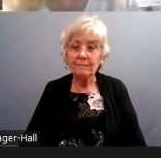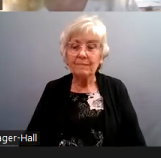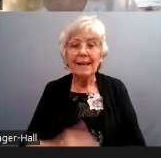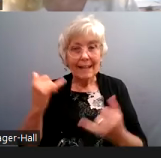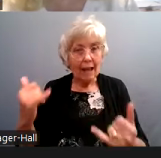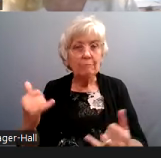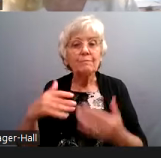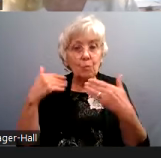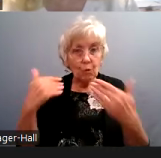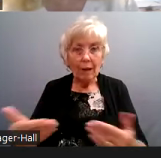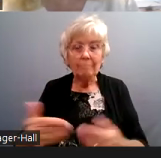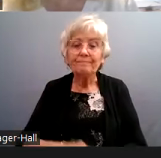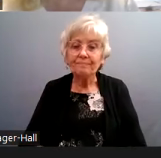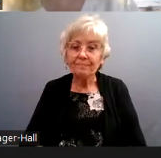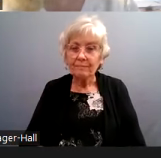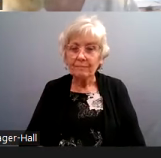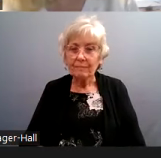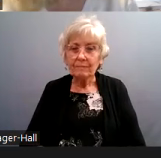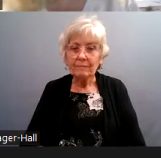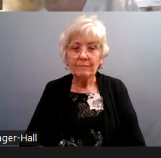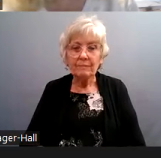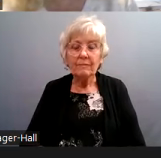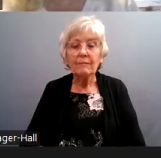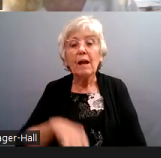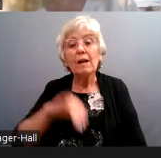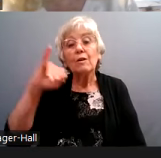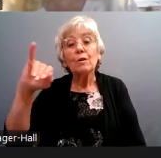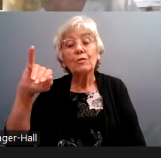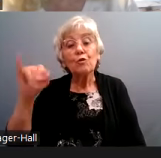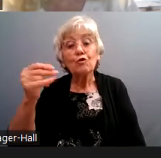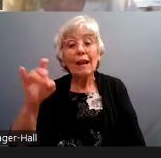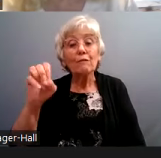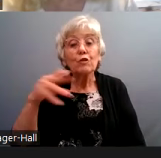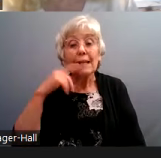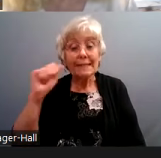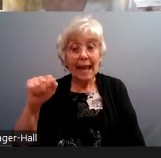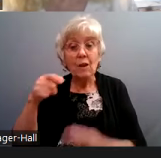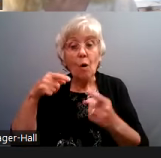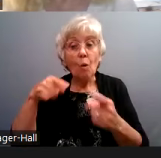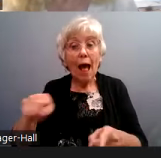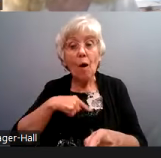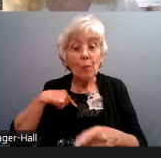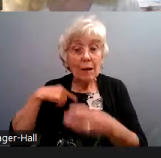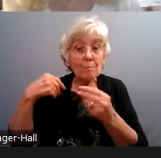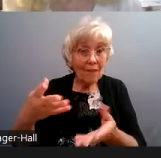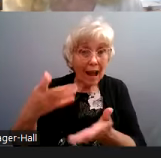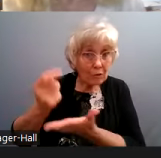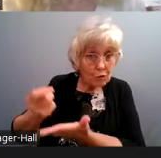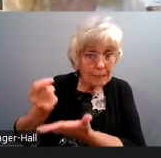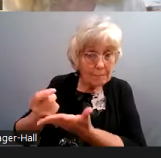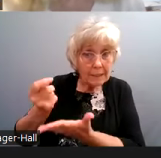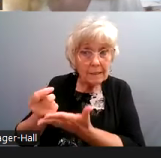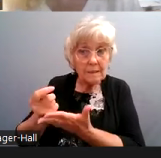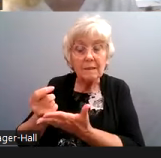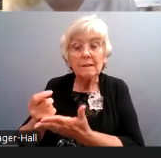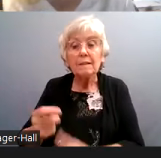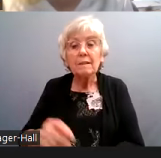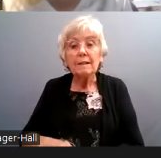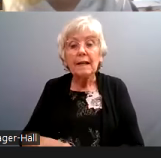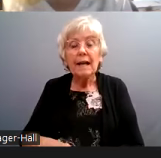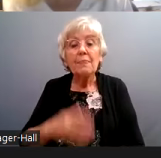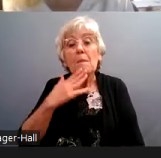on. Okay. So while we're treating, it's ideal if we